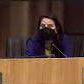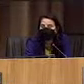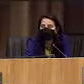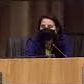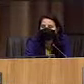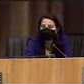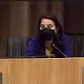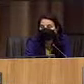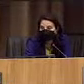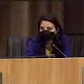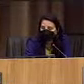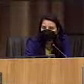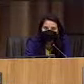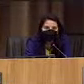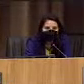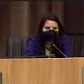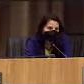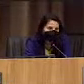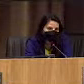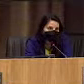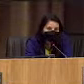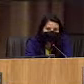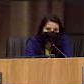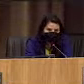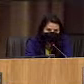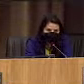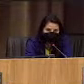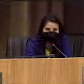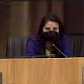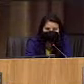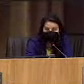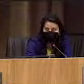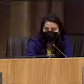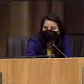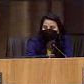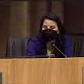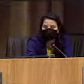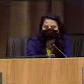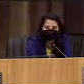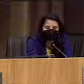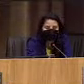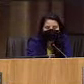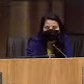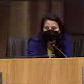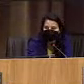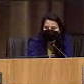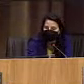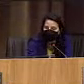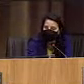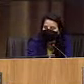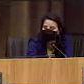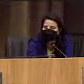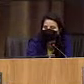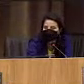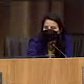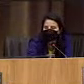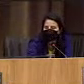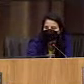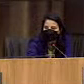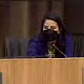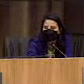Delta variant came strong, and we had one of the largest